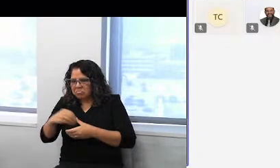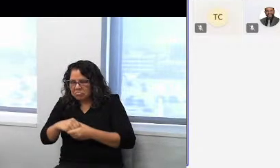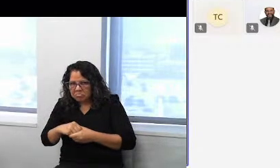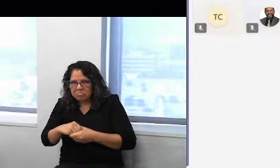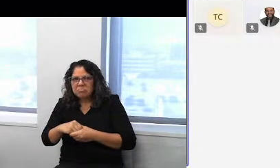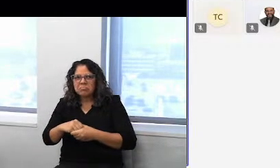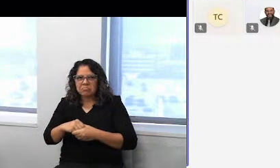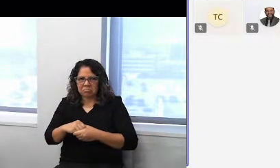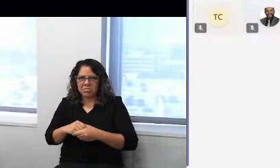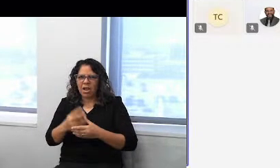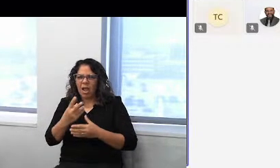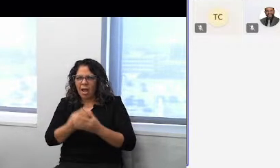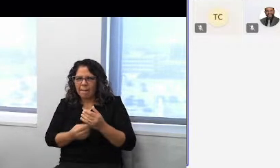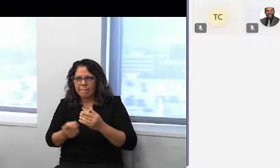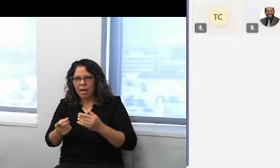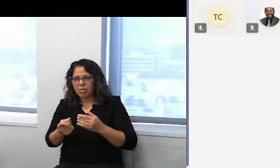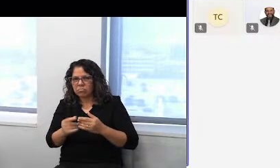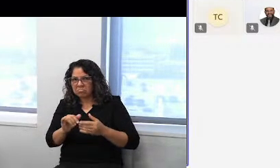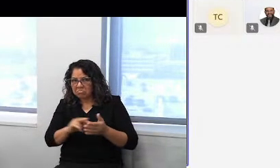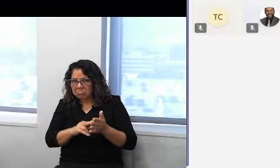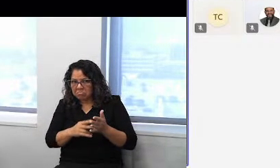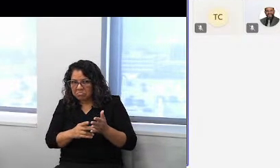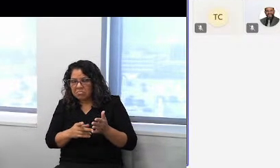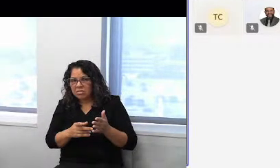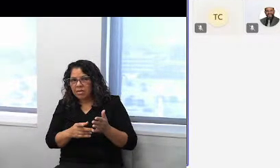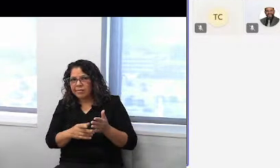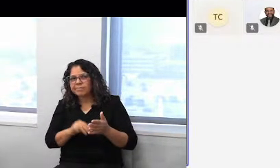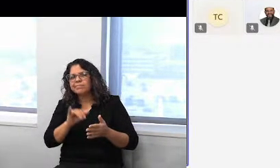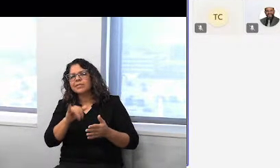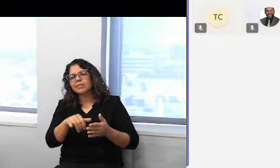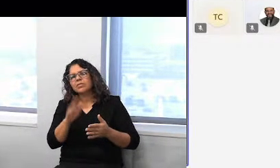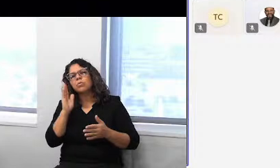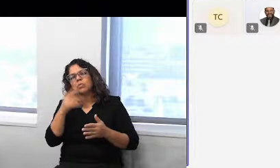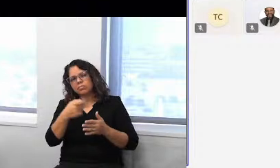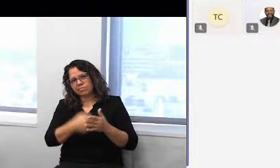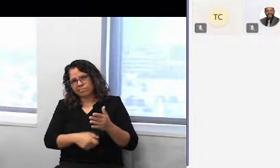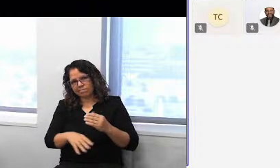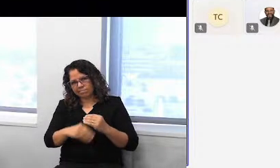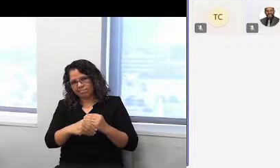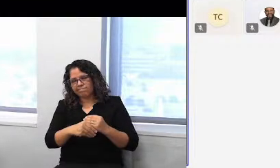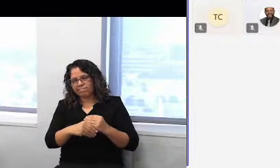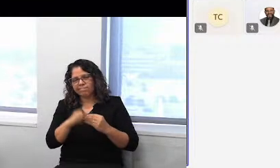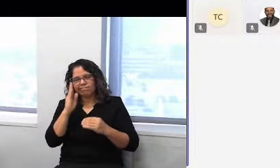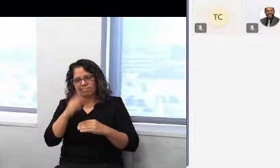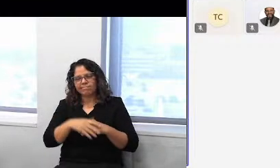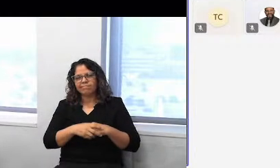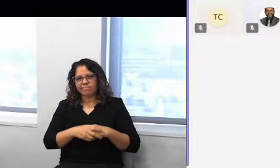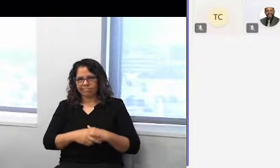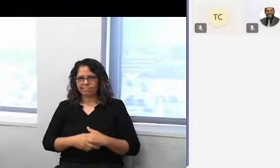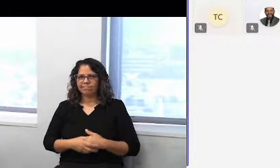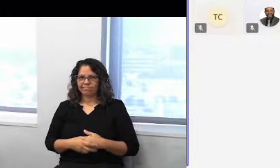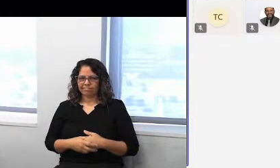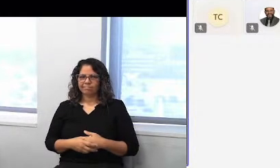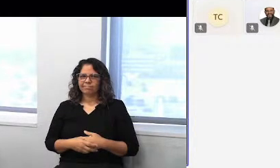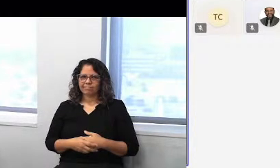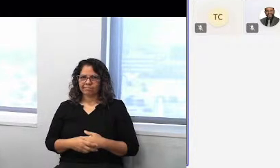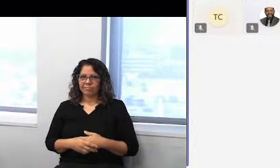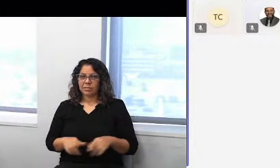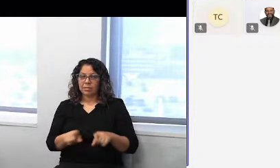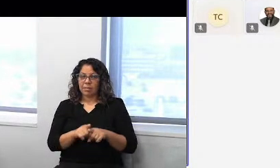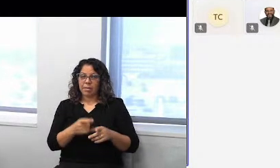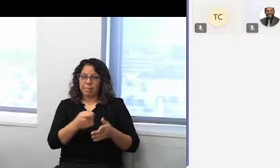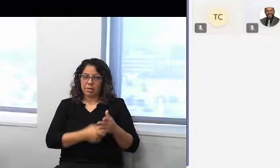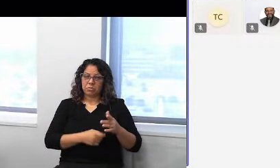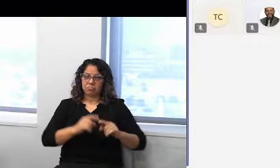referring to. Yeah, they are going to be cost. And pricing differences. Well, that's